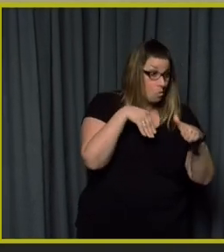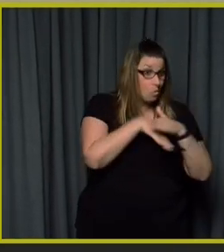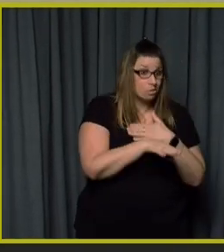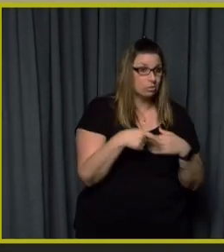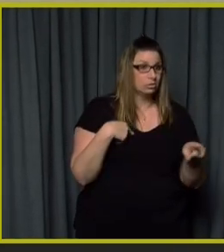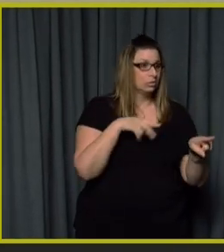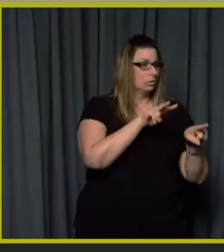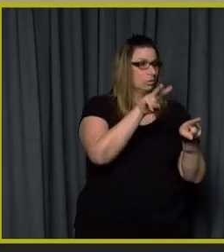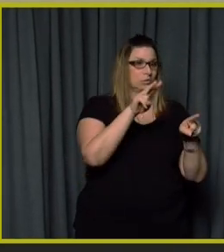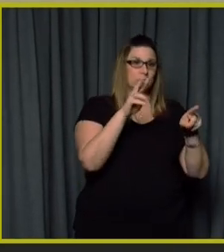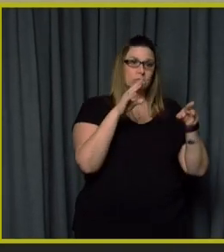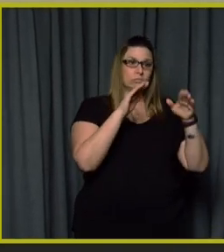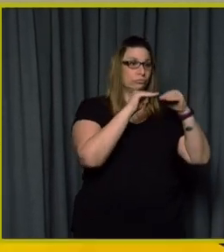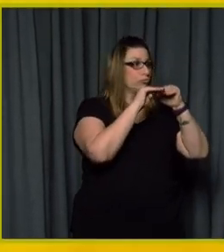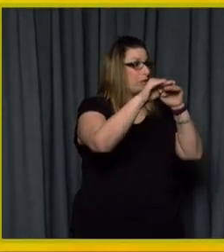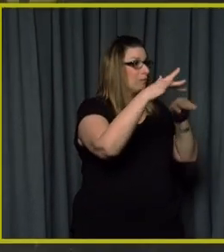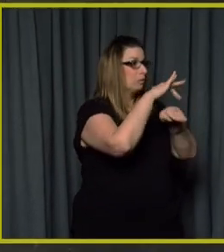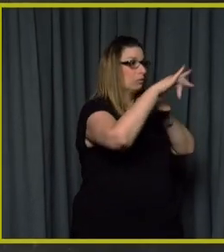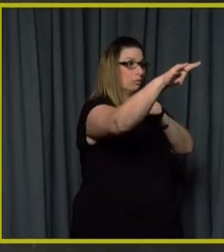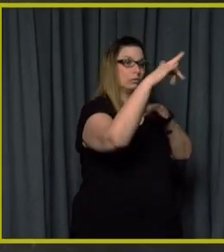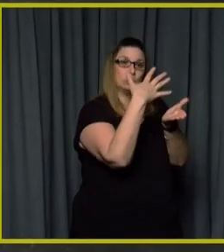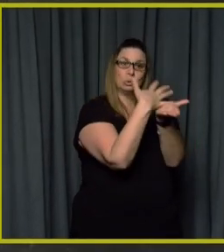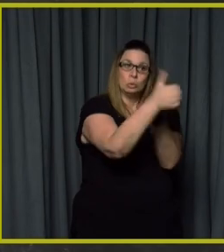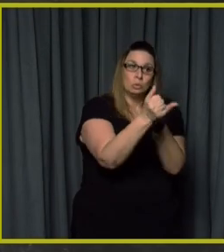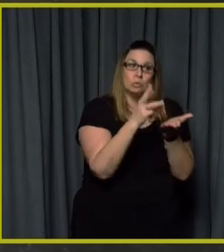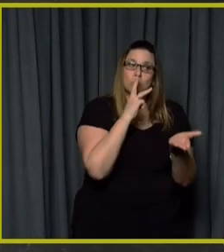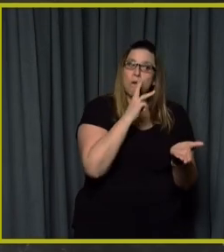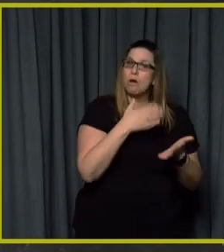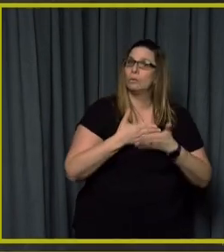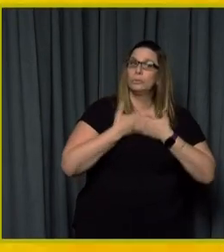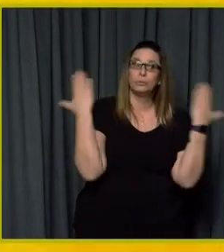we desperately need here in Flint.